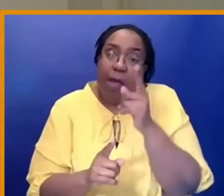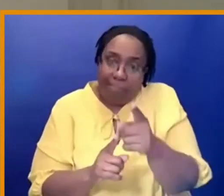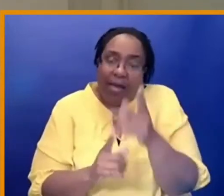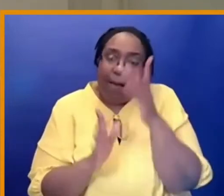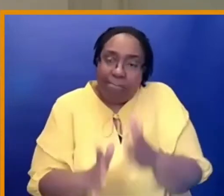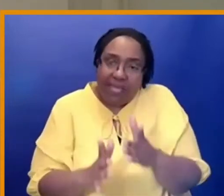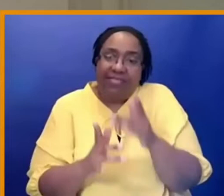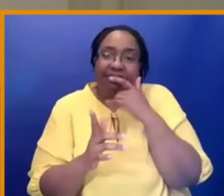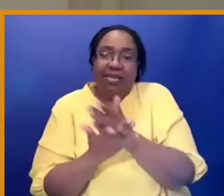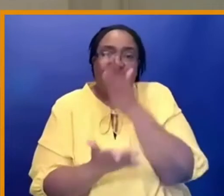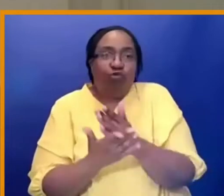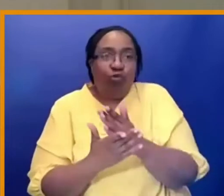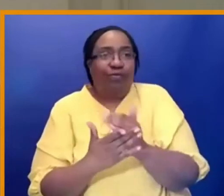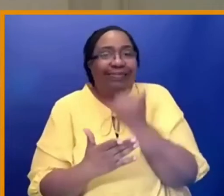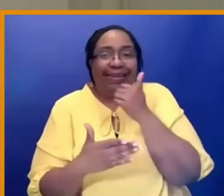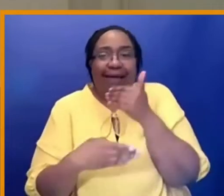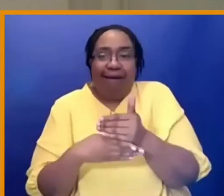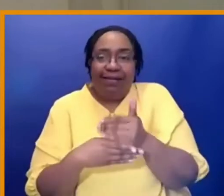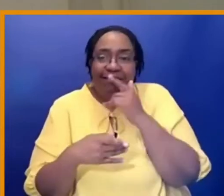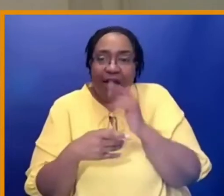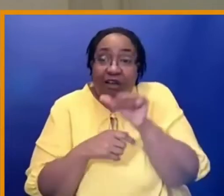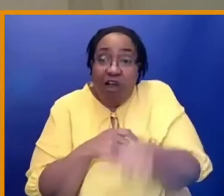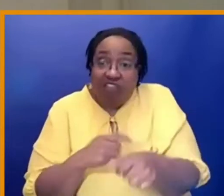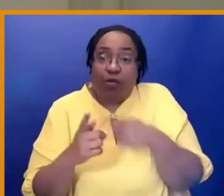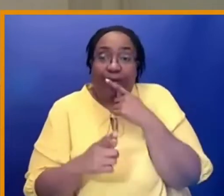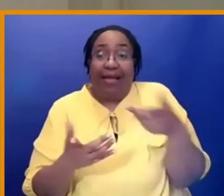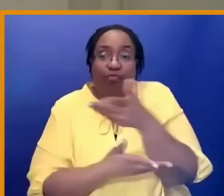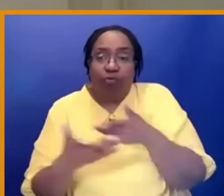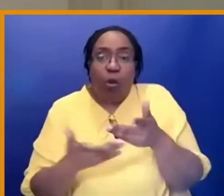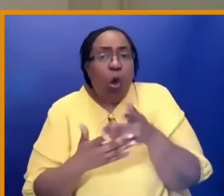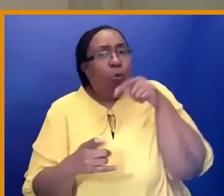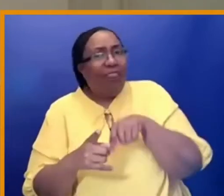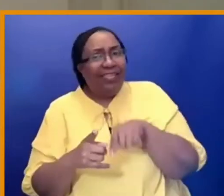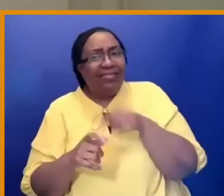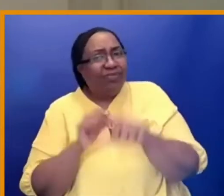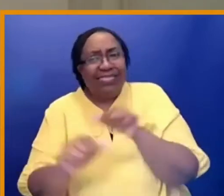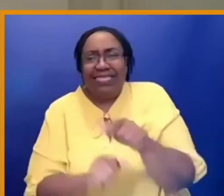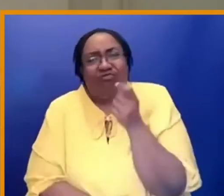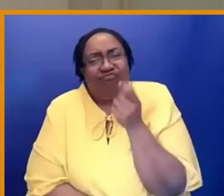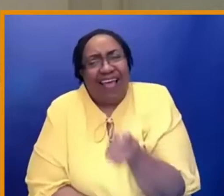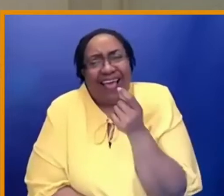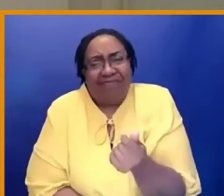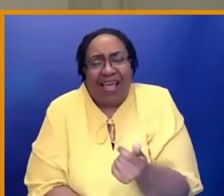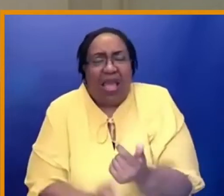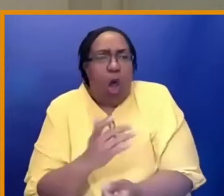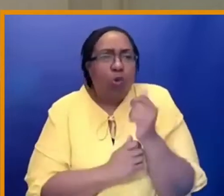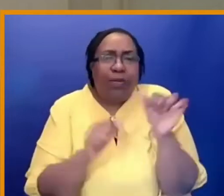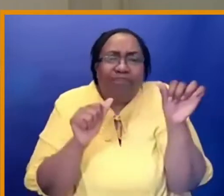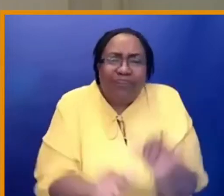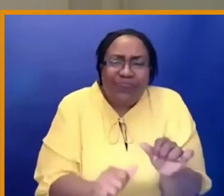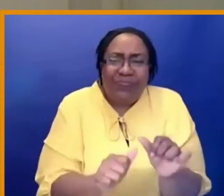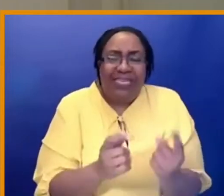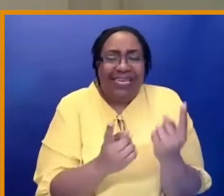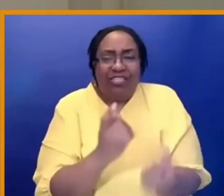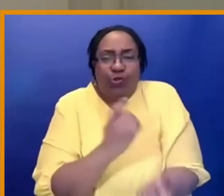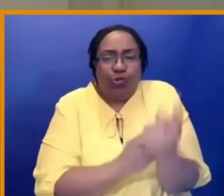this procedure has hardly ever been used. As you can imagine, it only ever applies to a very limited range of issues, things that come up at the very